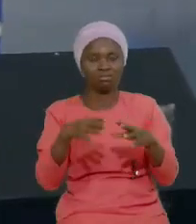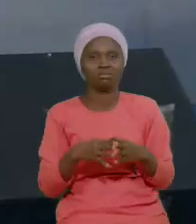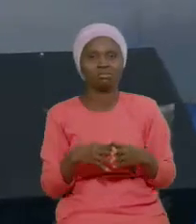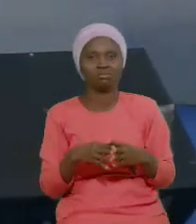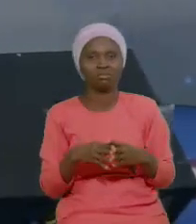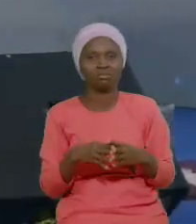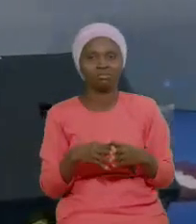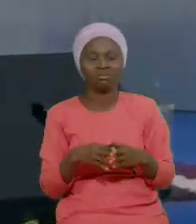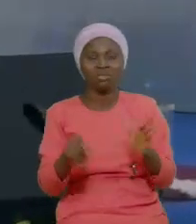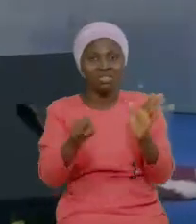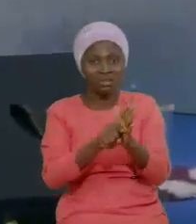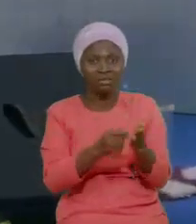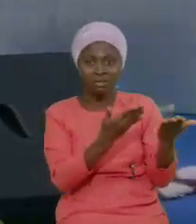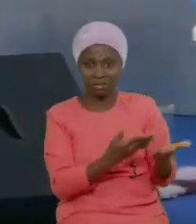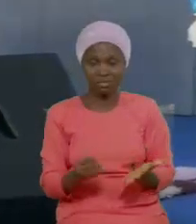Negative brings failure.